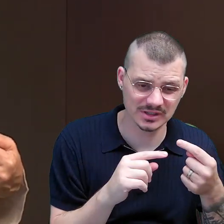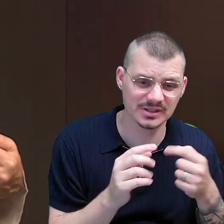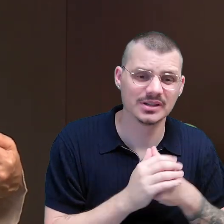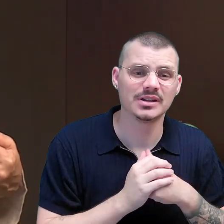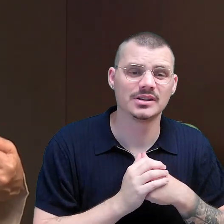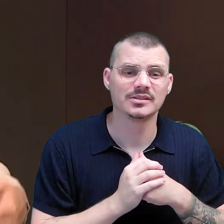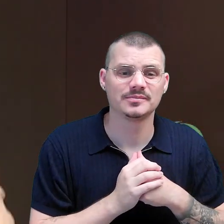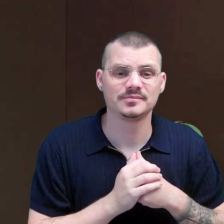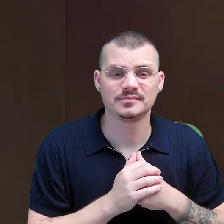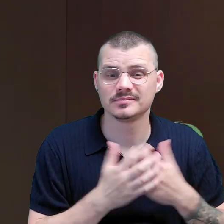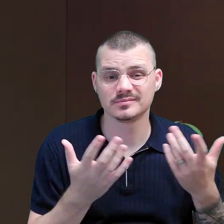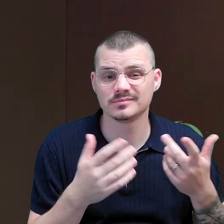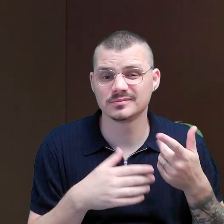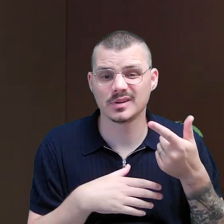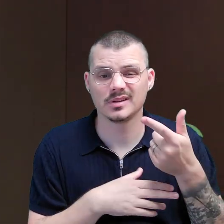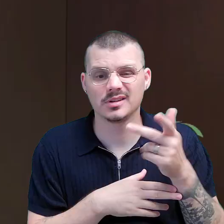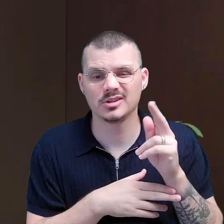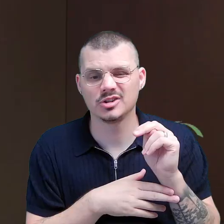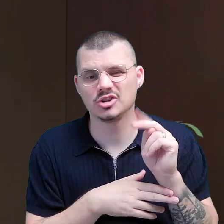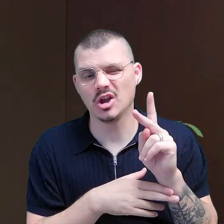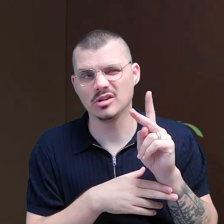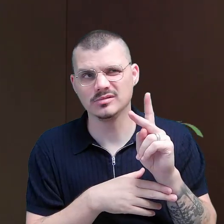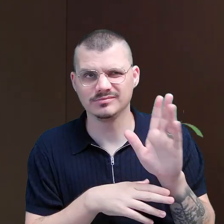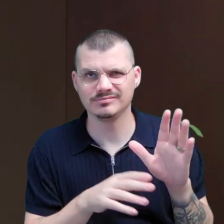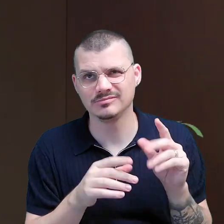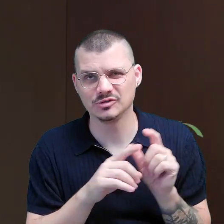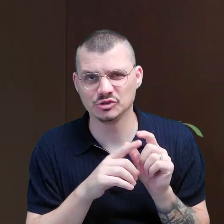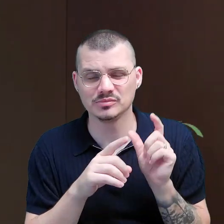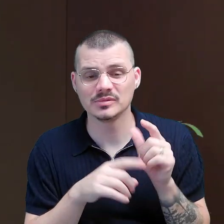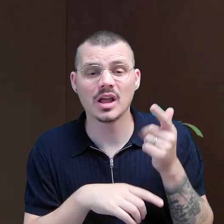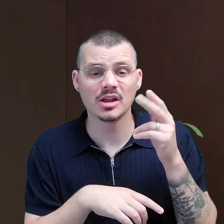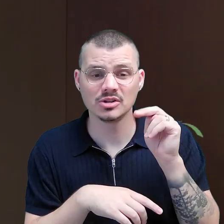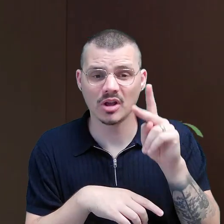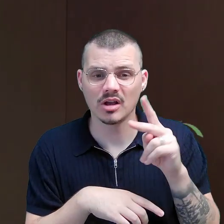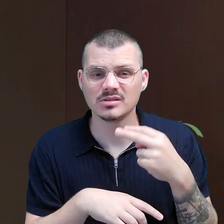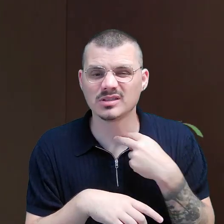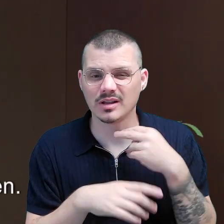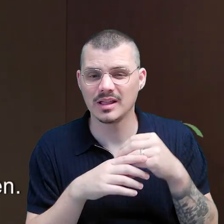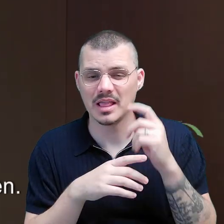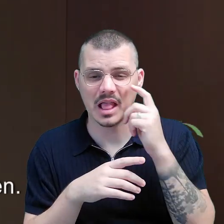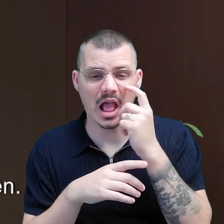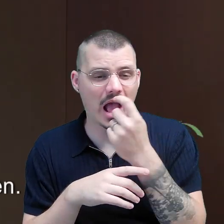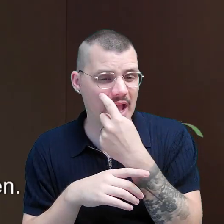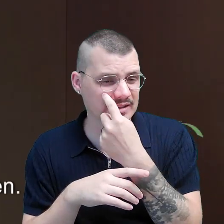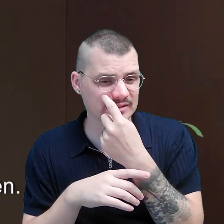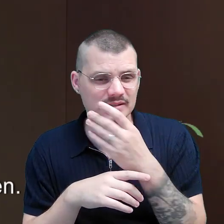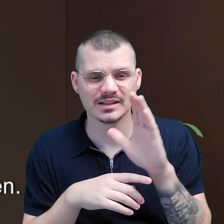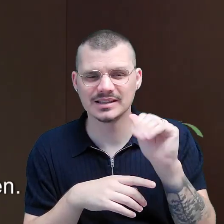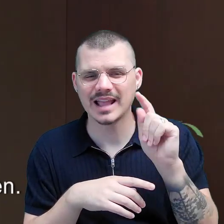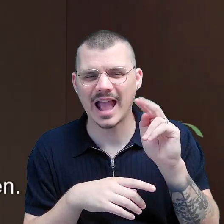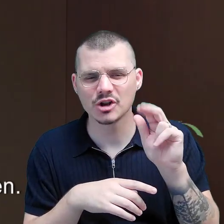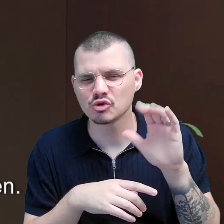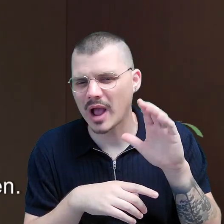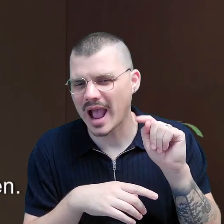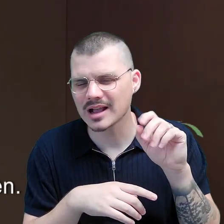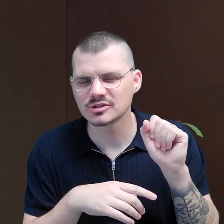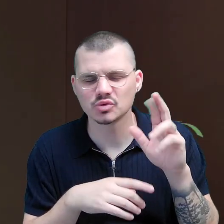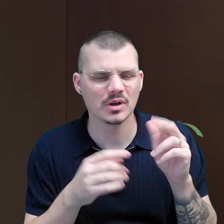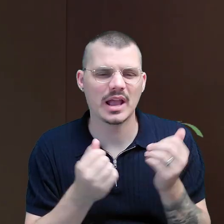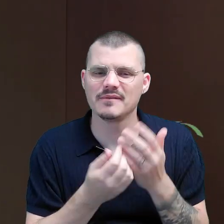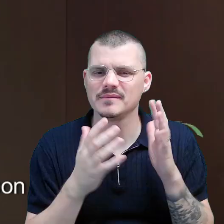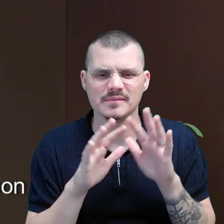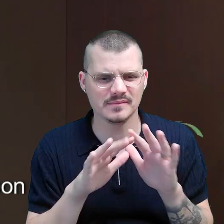to gunk, that's a technical term, gunk in the eyes, and cataracts and everything in